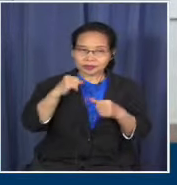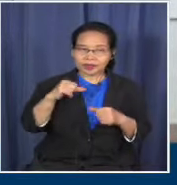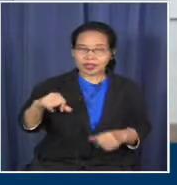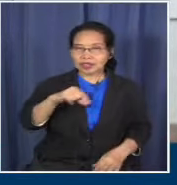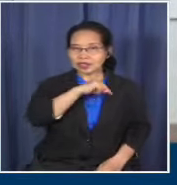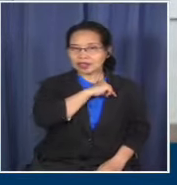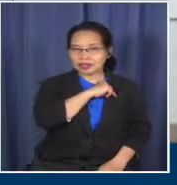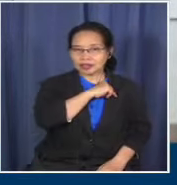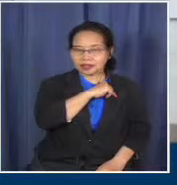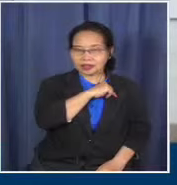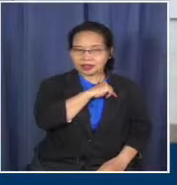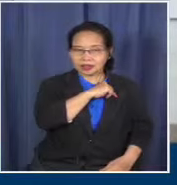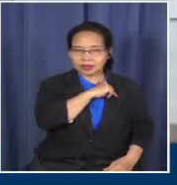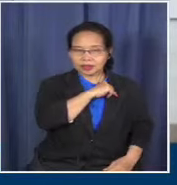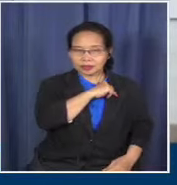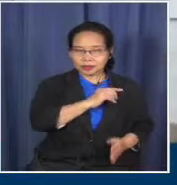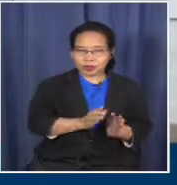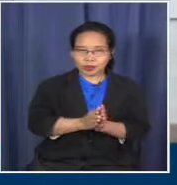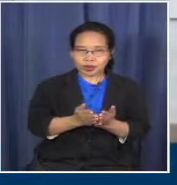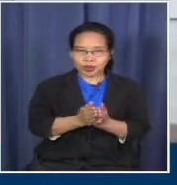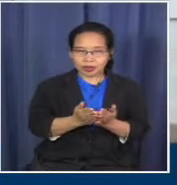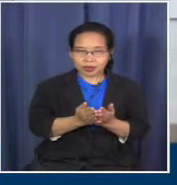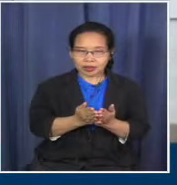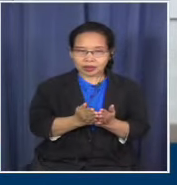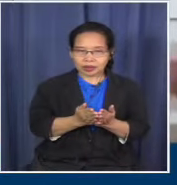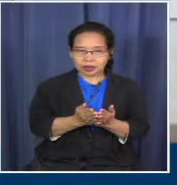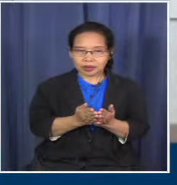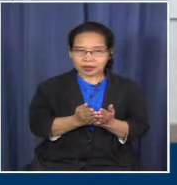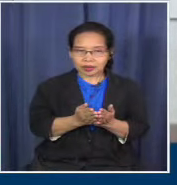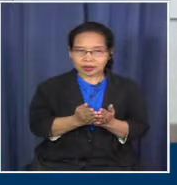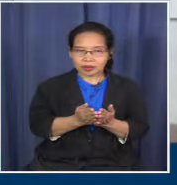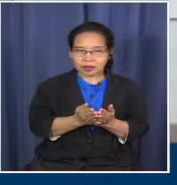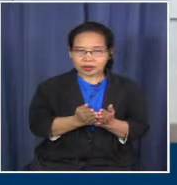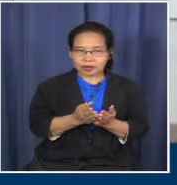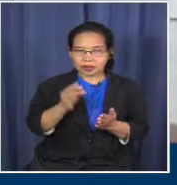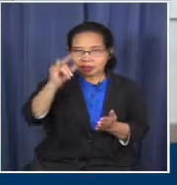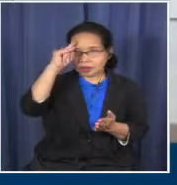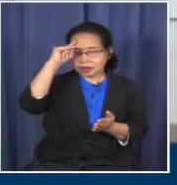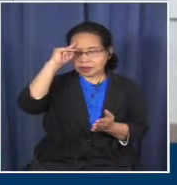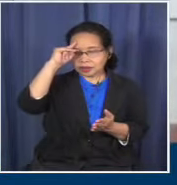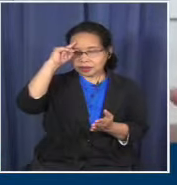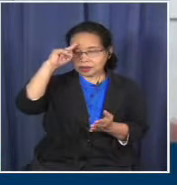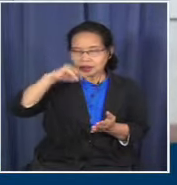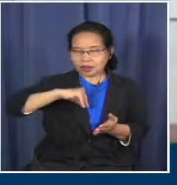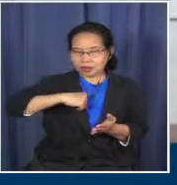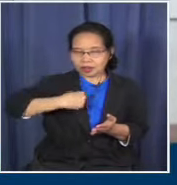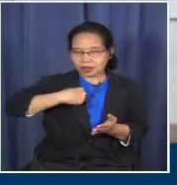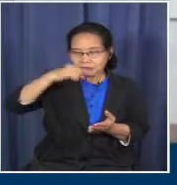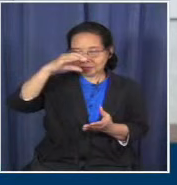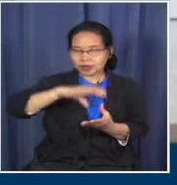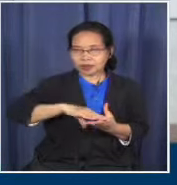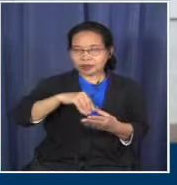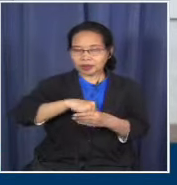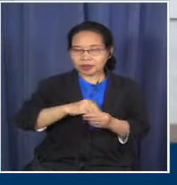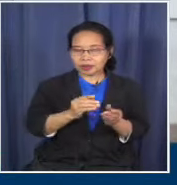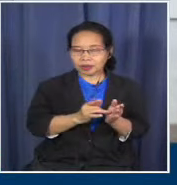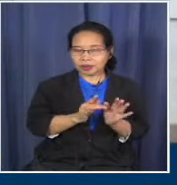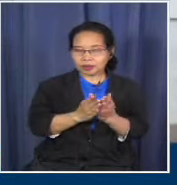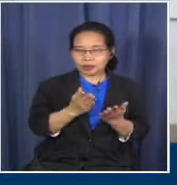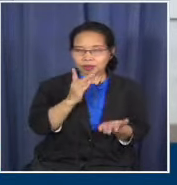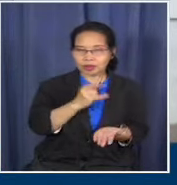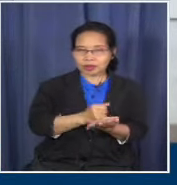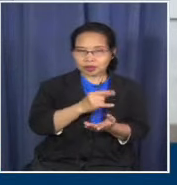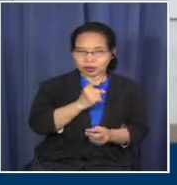of what you're going to do. So is that the book that we will be proud of? I believe that the